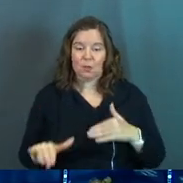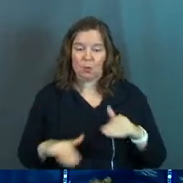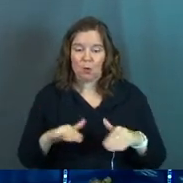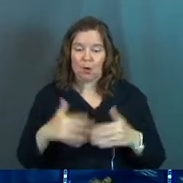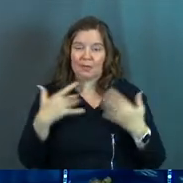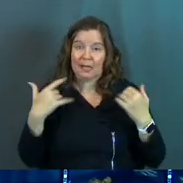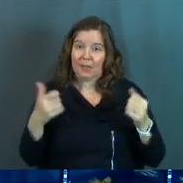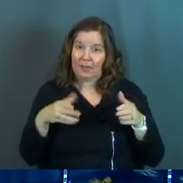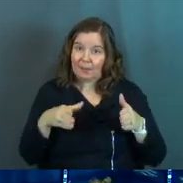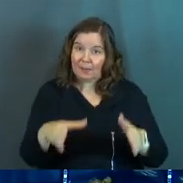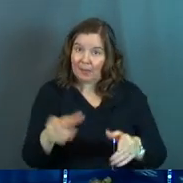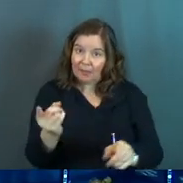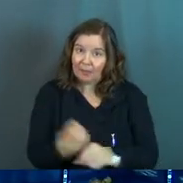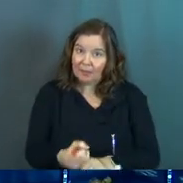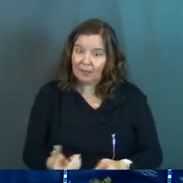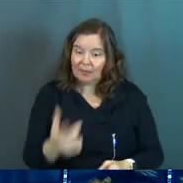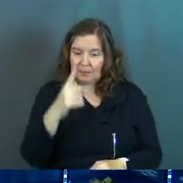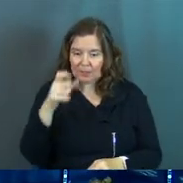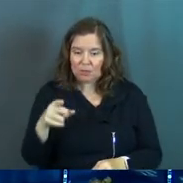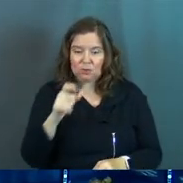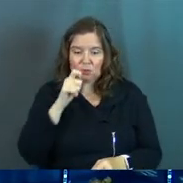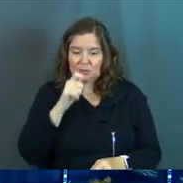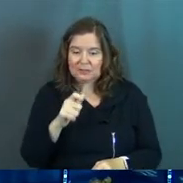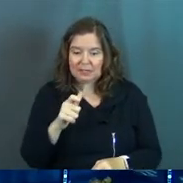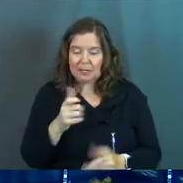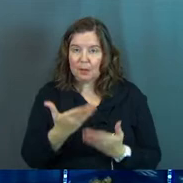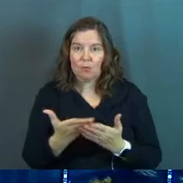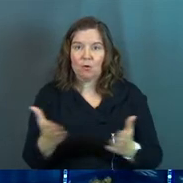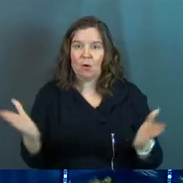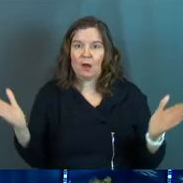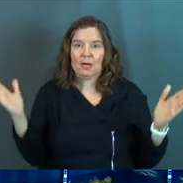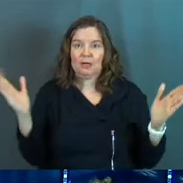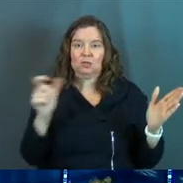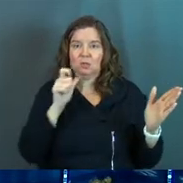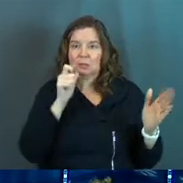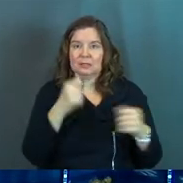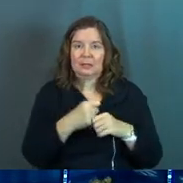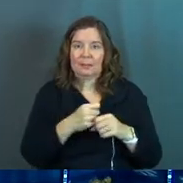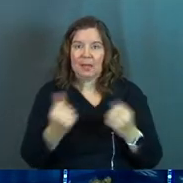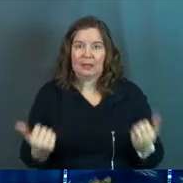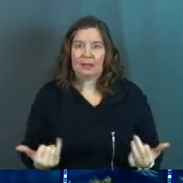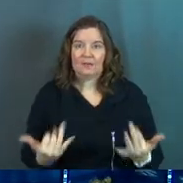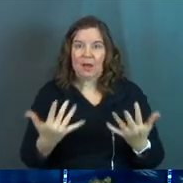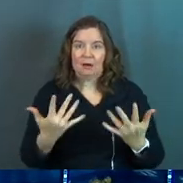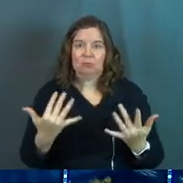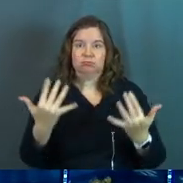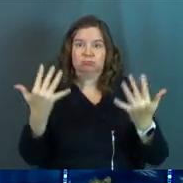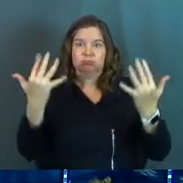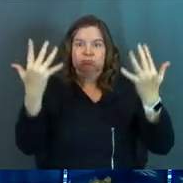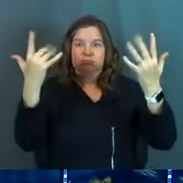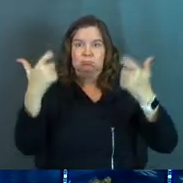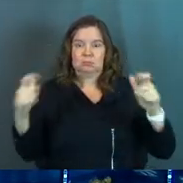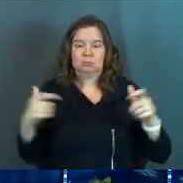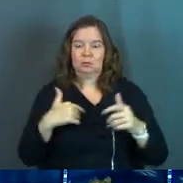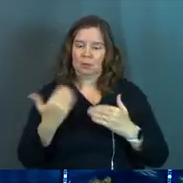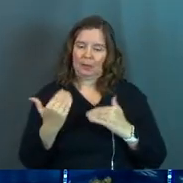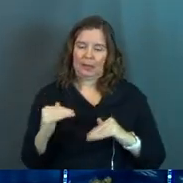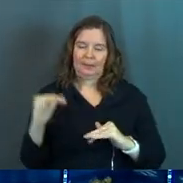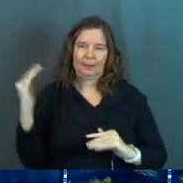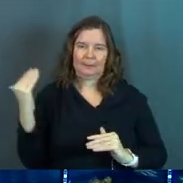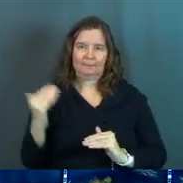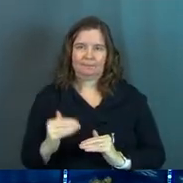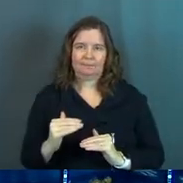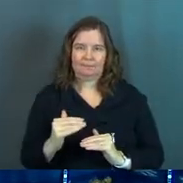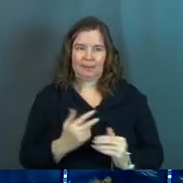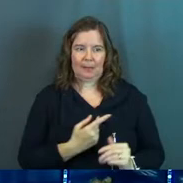a healthy path, amen? Because you didn't broaden it. You didn't make the fire go bigger. You limited it right down